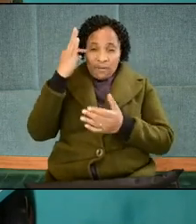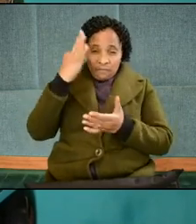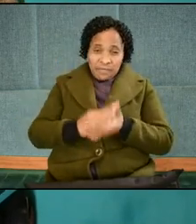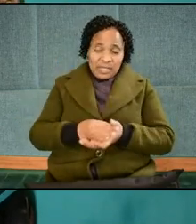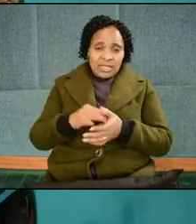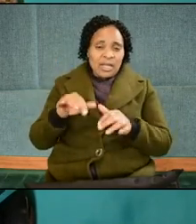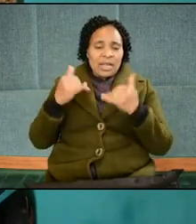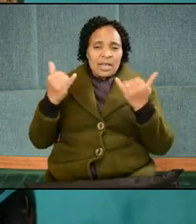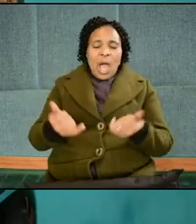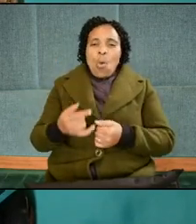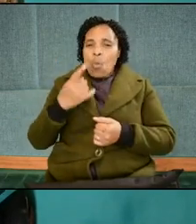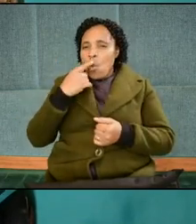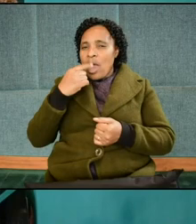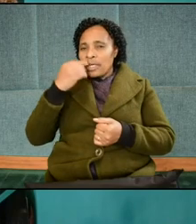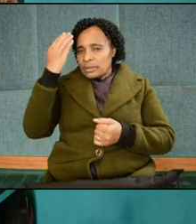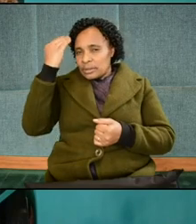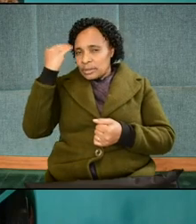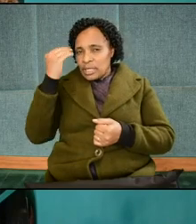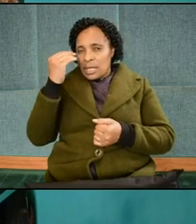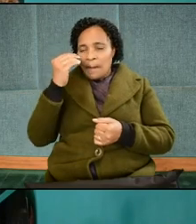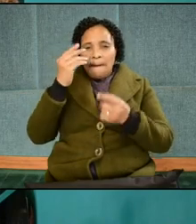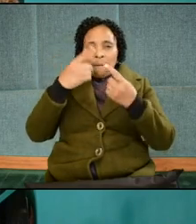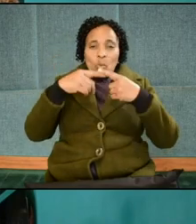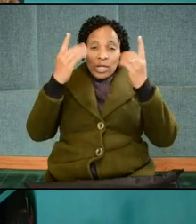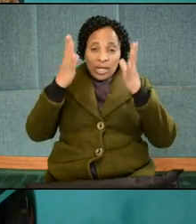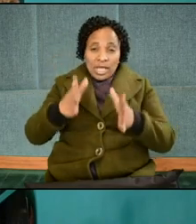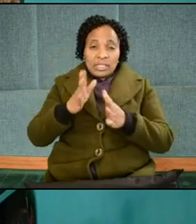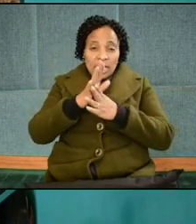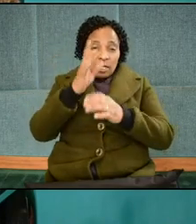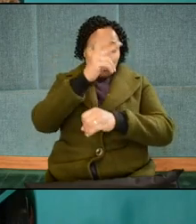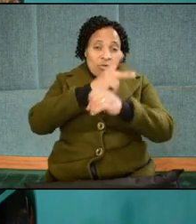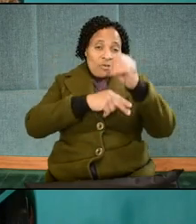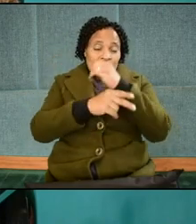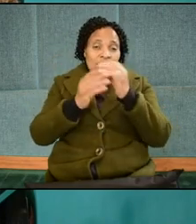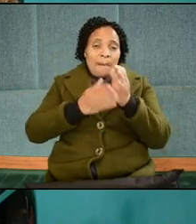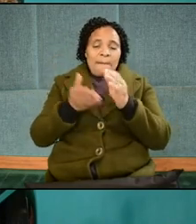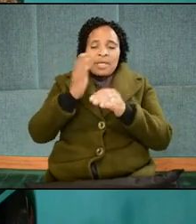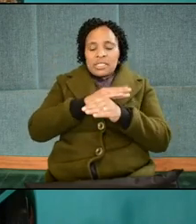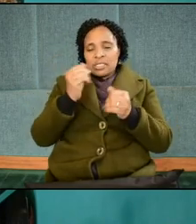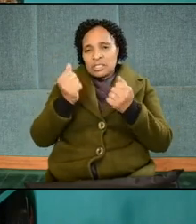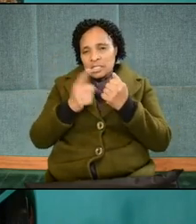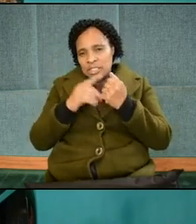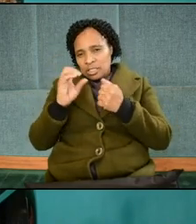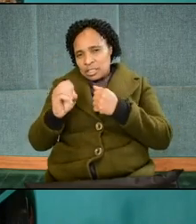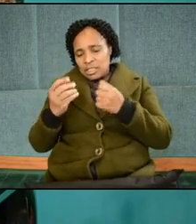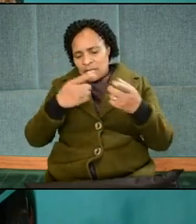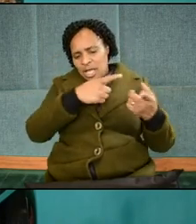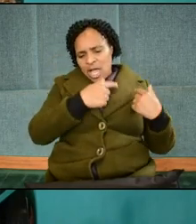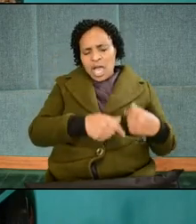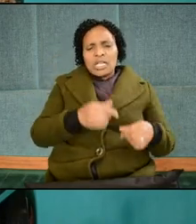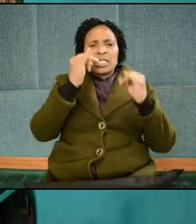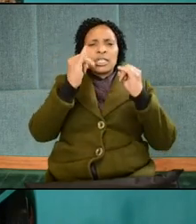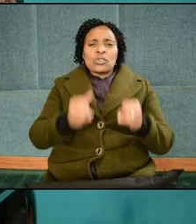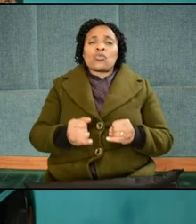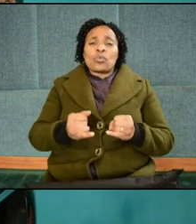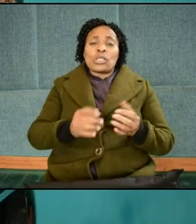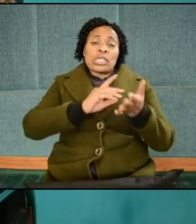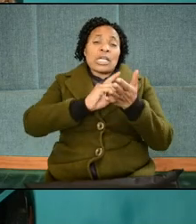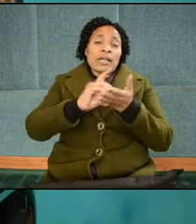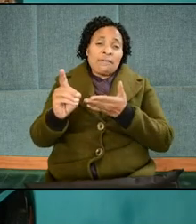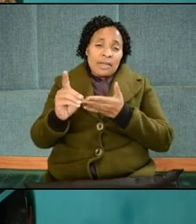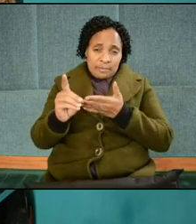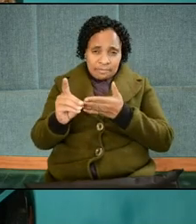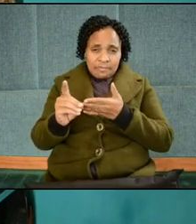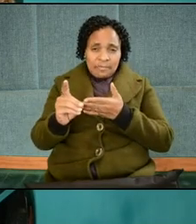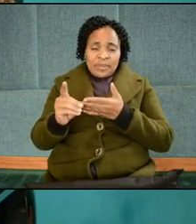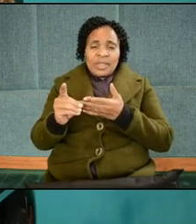Now, Ellen White says, in Patriarchs and Prophets, page 460, the heart must be renewed by divine grace, yeah. or it